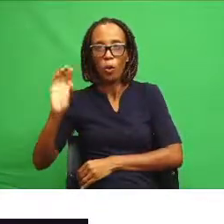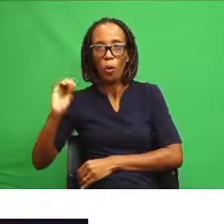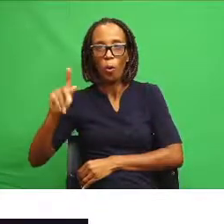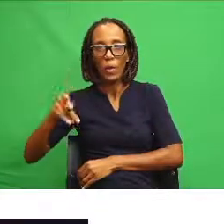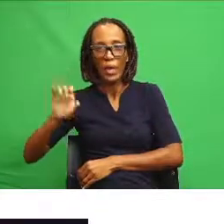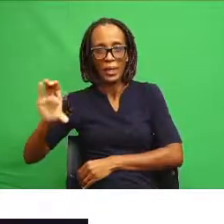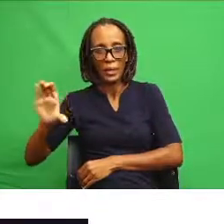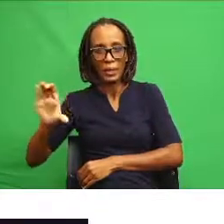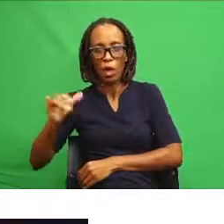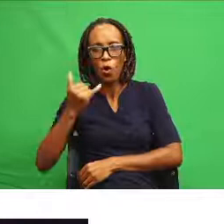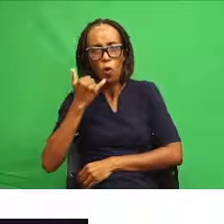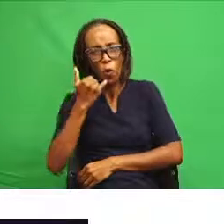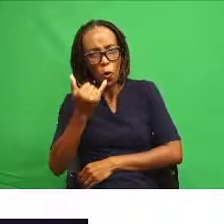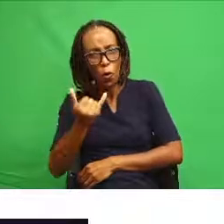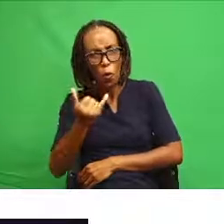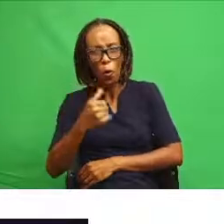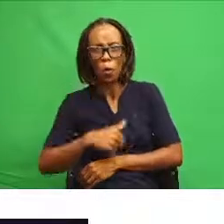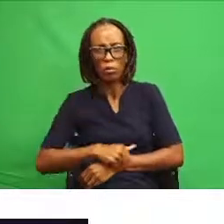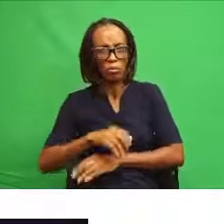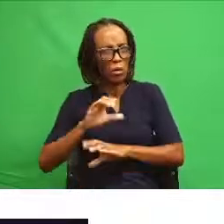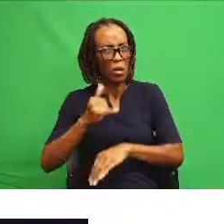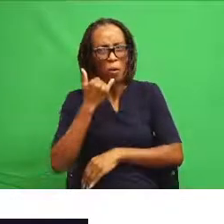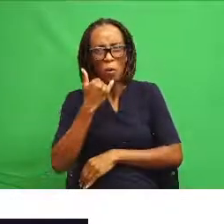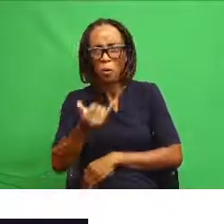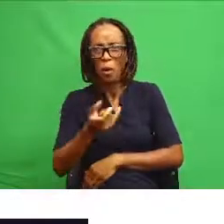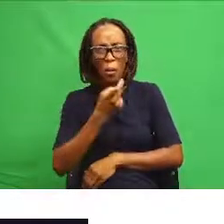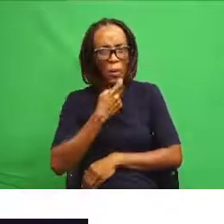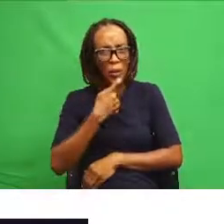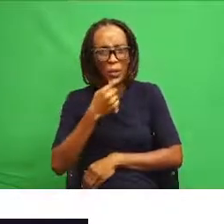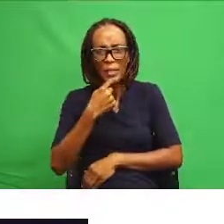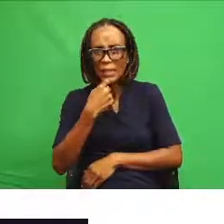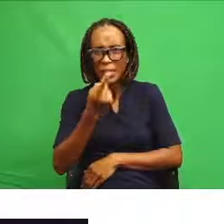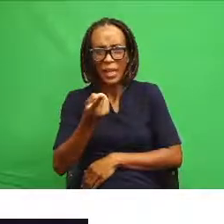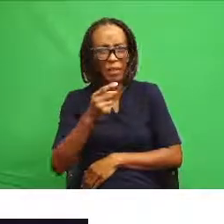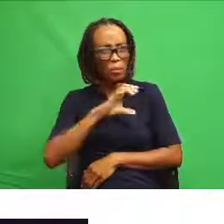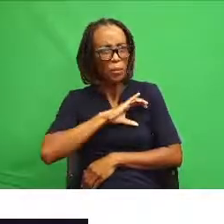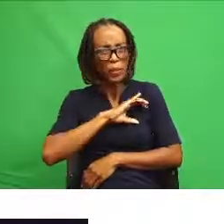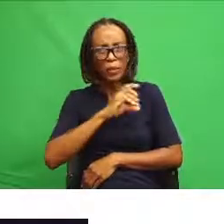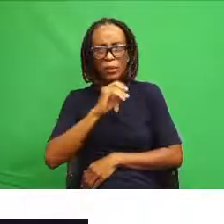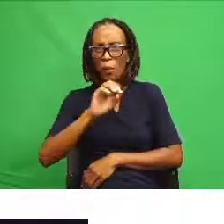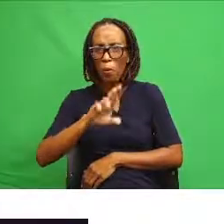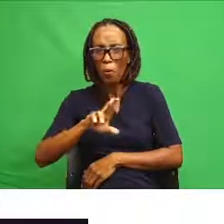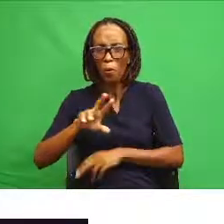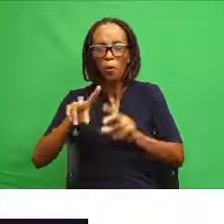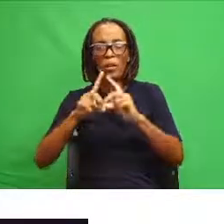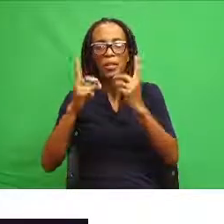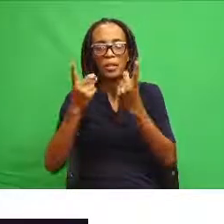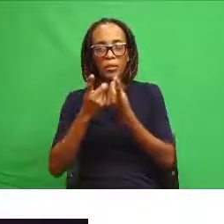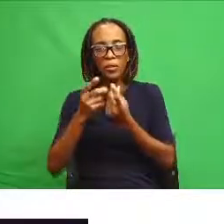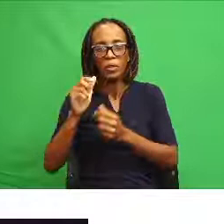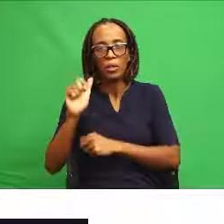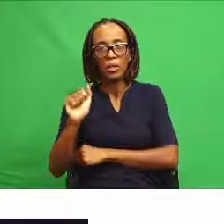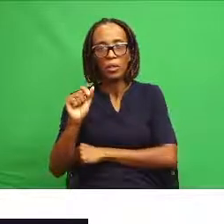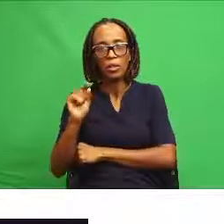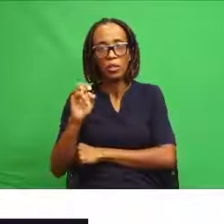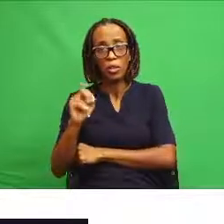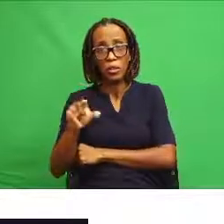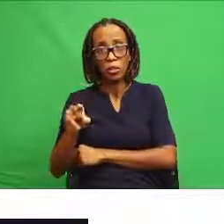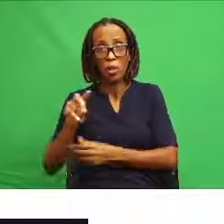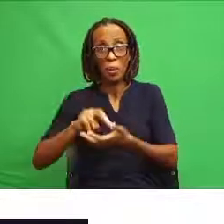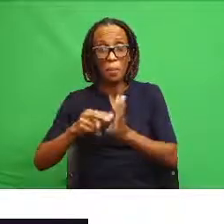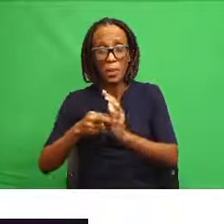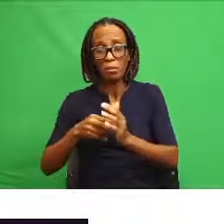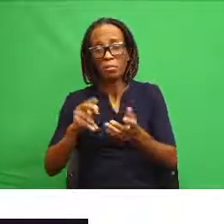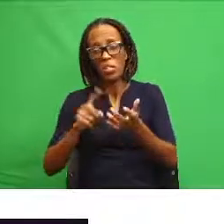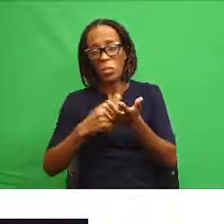toll-free hotline is available for persons to report incidents of elder abuse, mistreatment, and